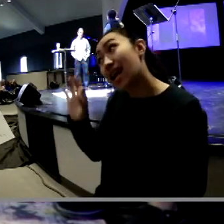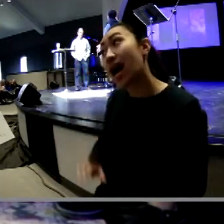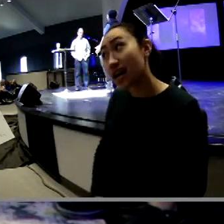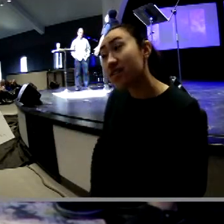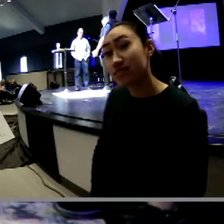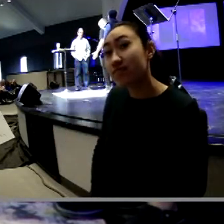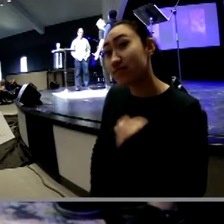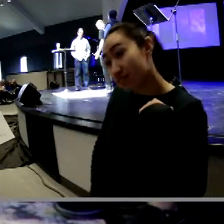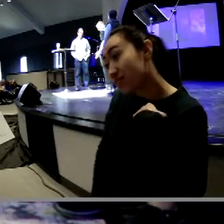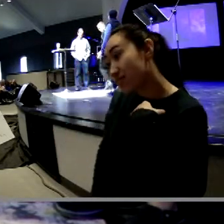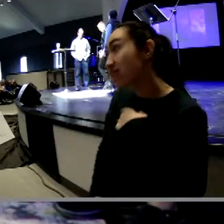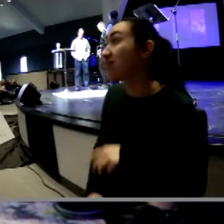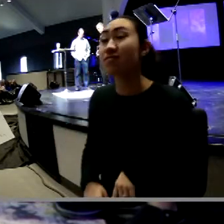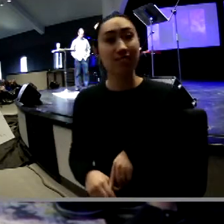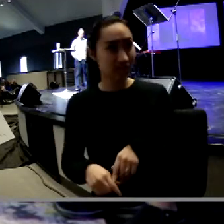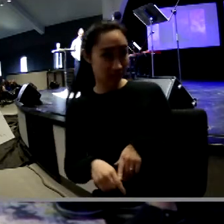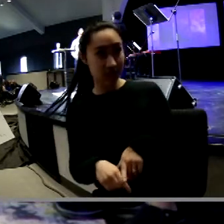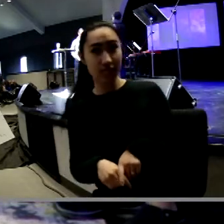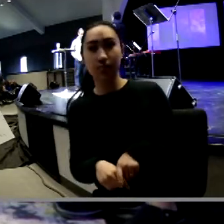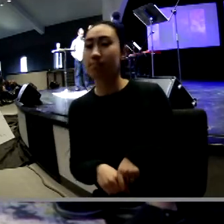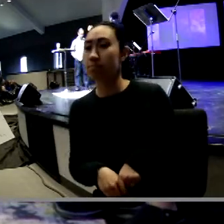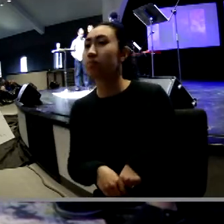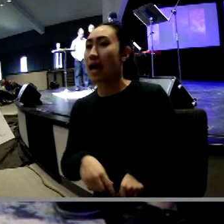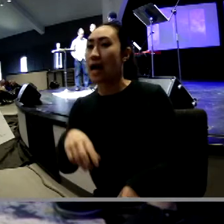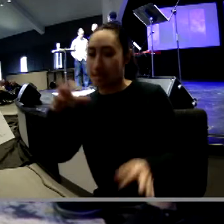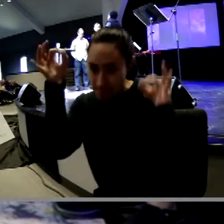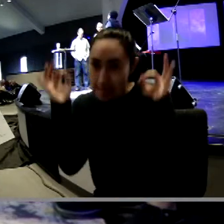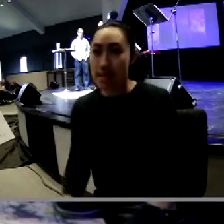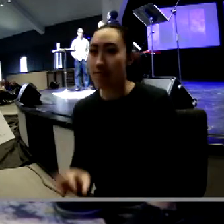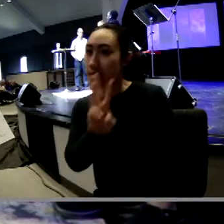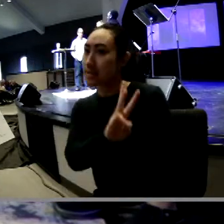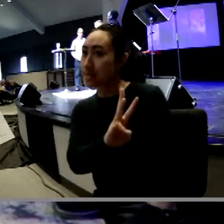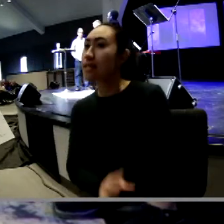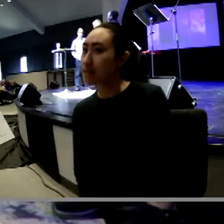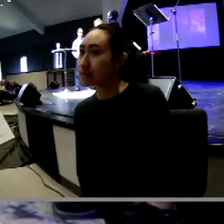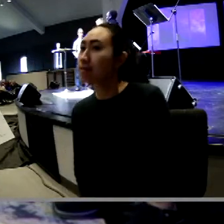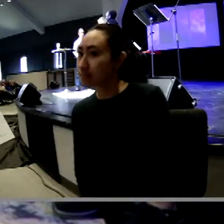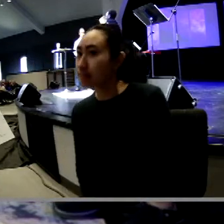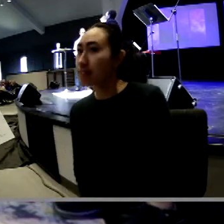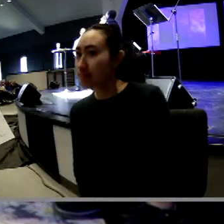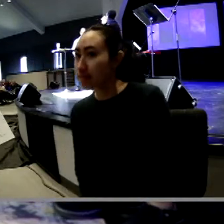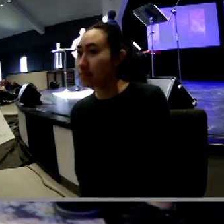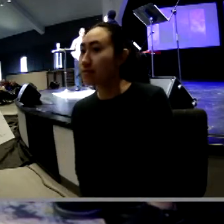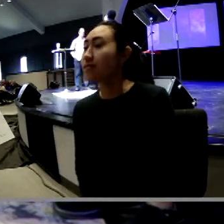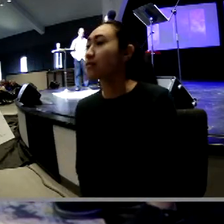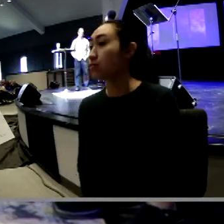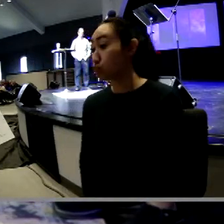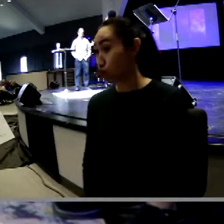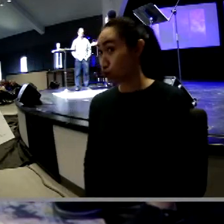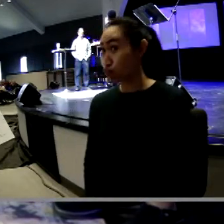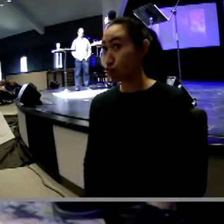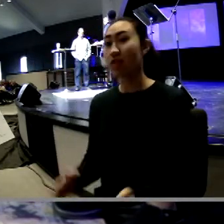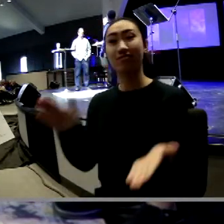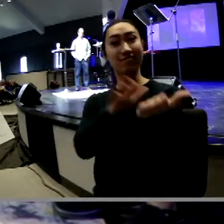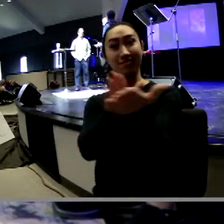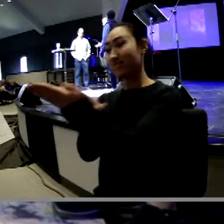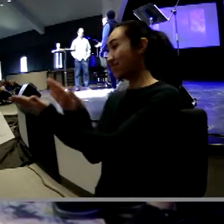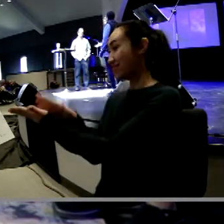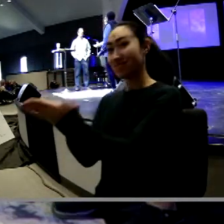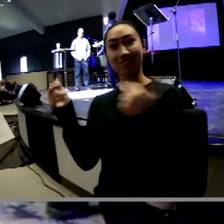9. Bill, what's that number? Definitely a 6. Definitely a 6. And can you give these two a round of